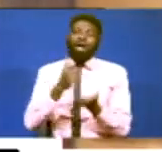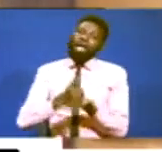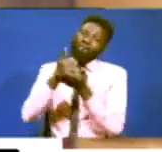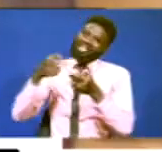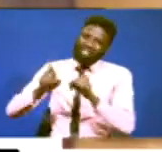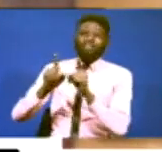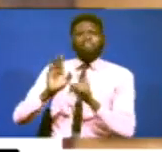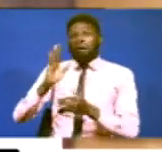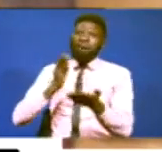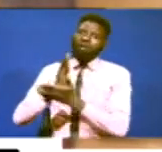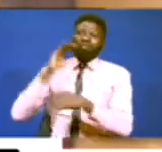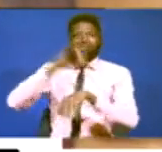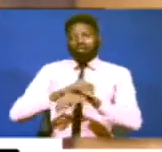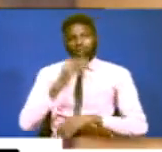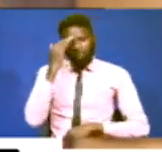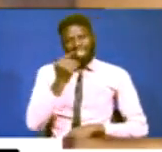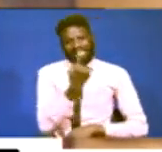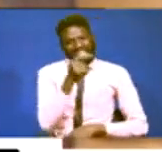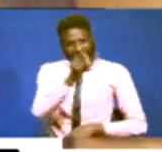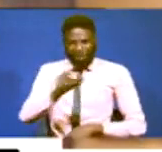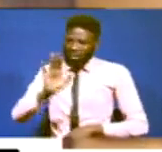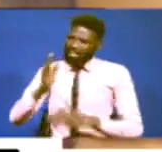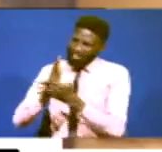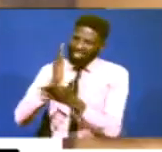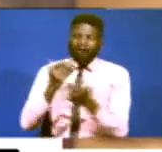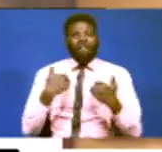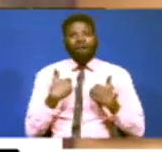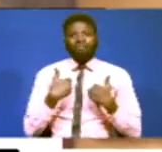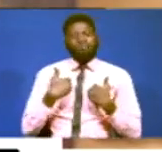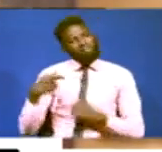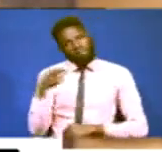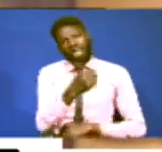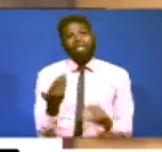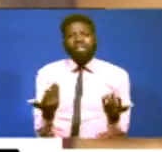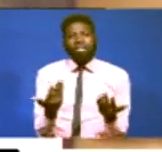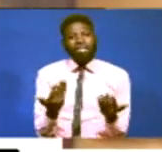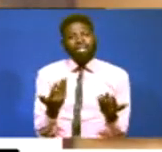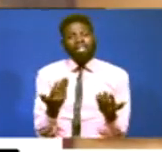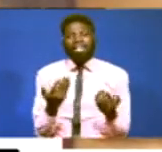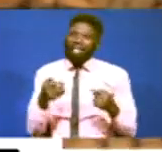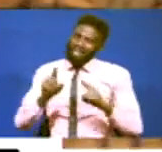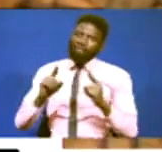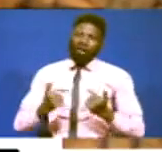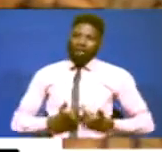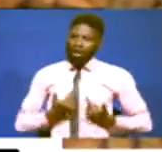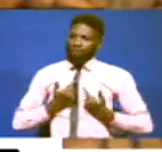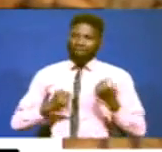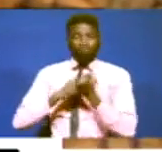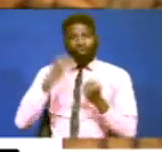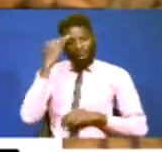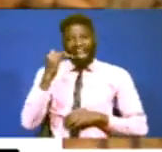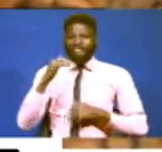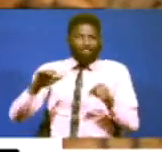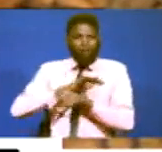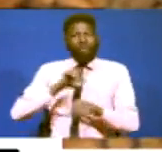sababu kila mtu ako na haki yake. Kilisha tapata kumbezete. Ajisaidie kwa sababu hata tembea tena. Asaidie vijana